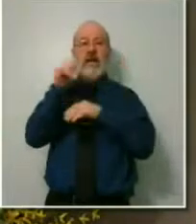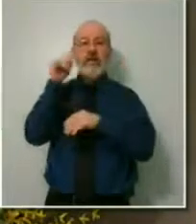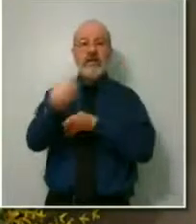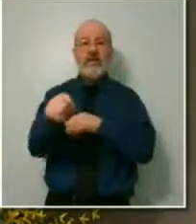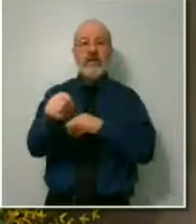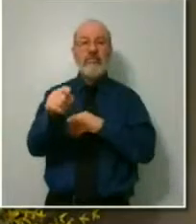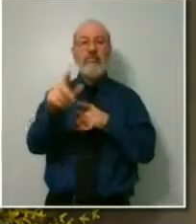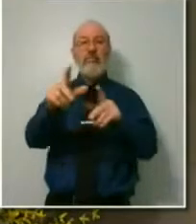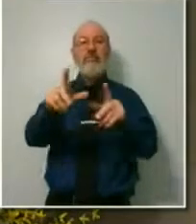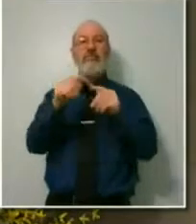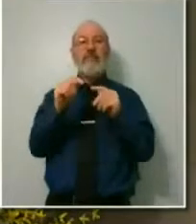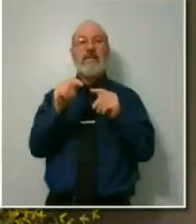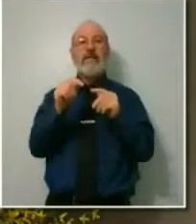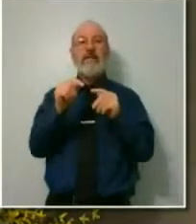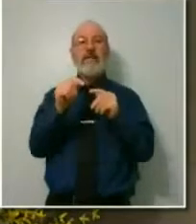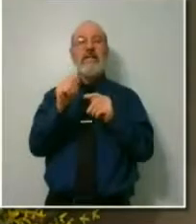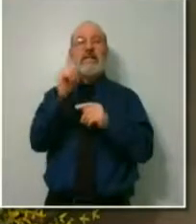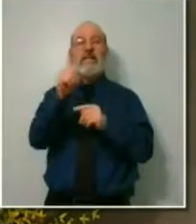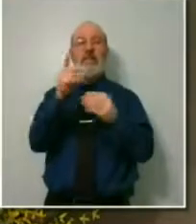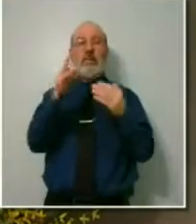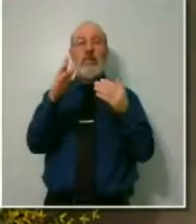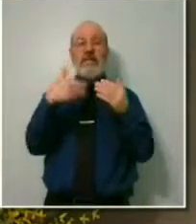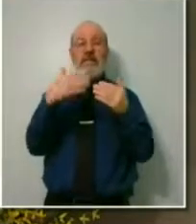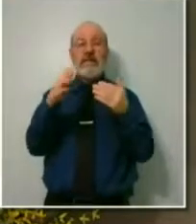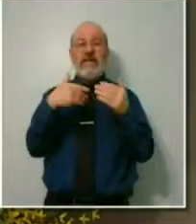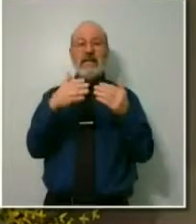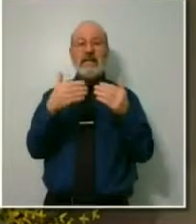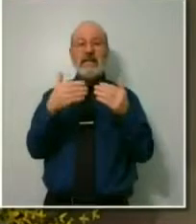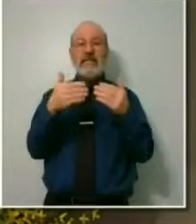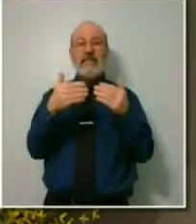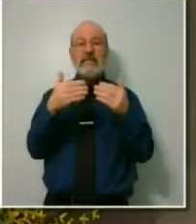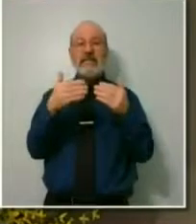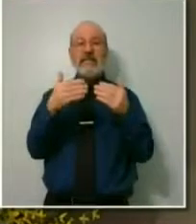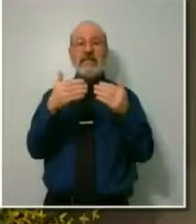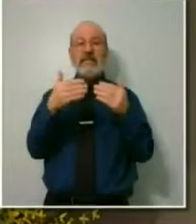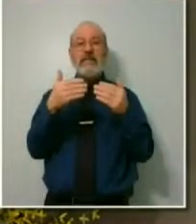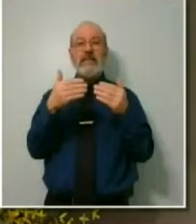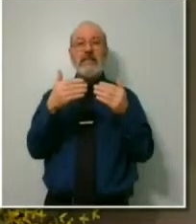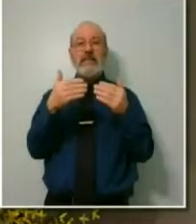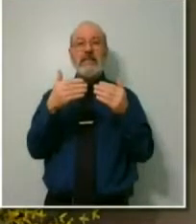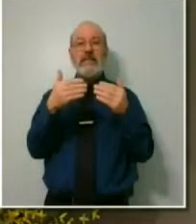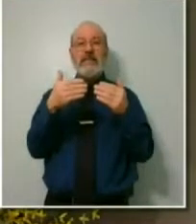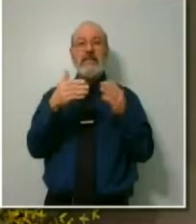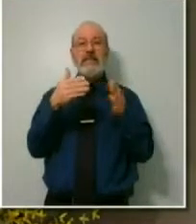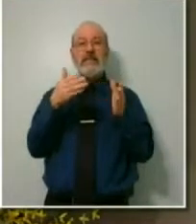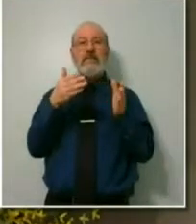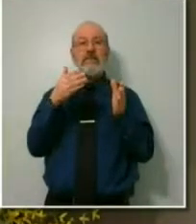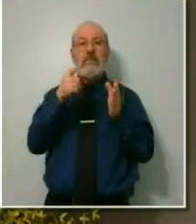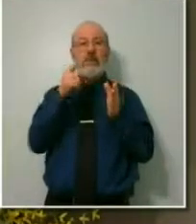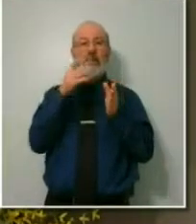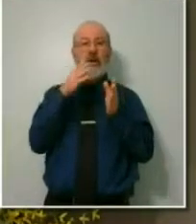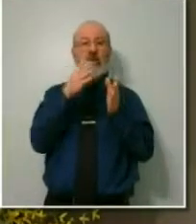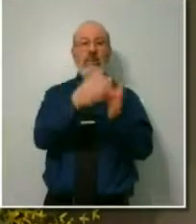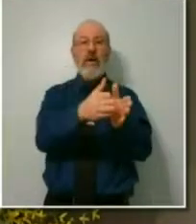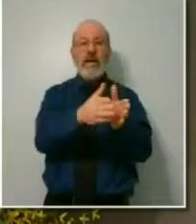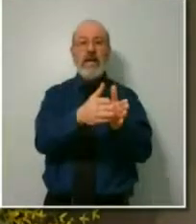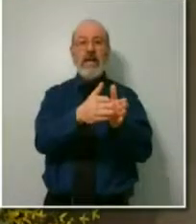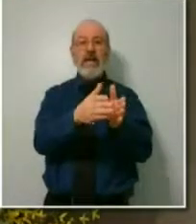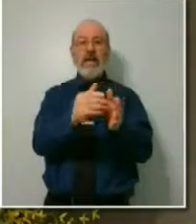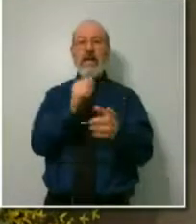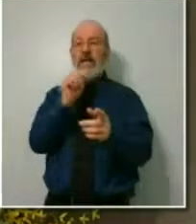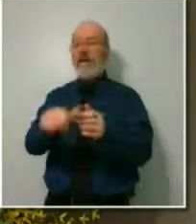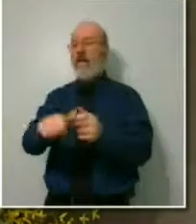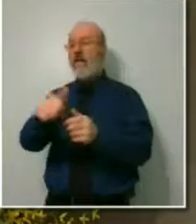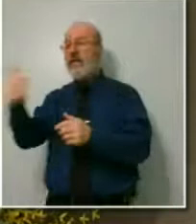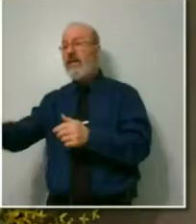take the one gate and travel the one way rather than the other. Why?